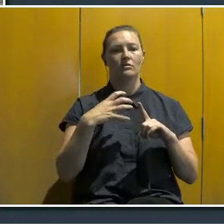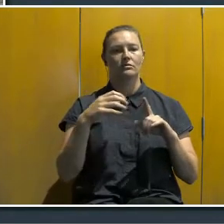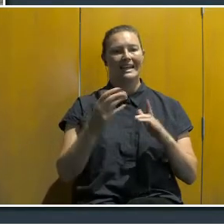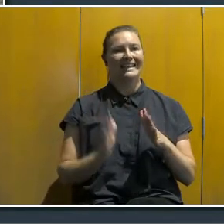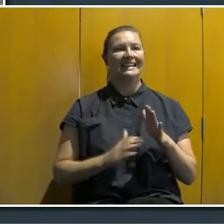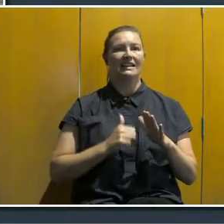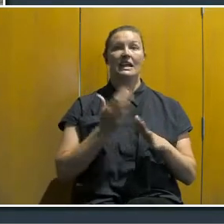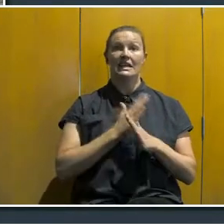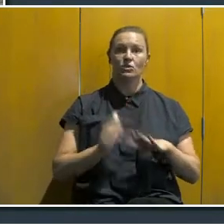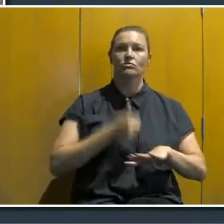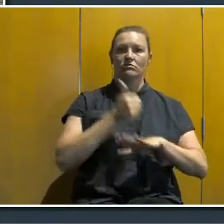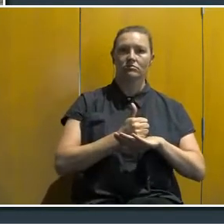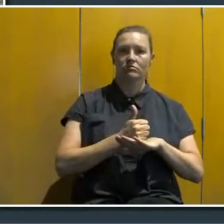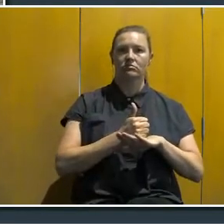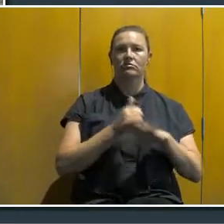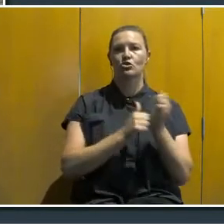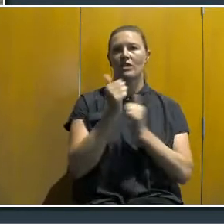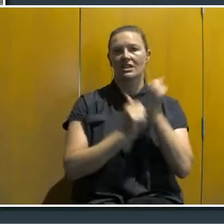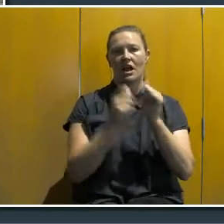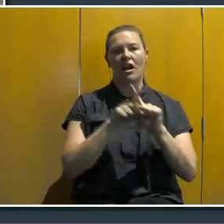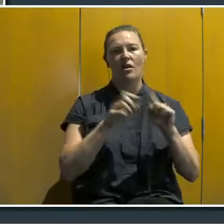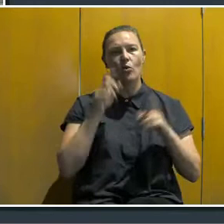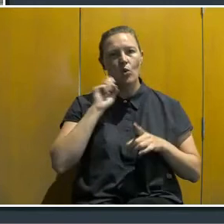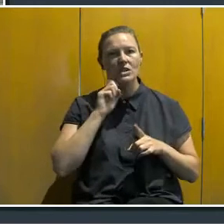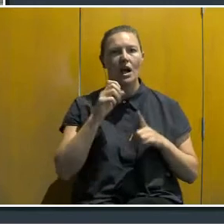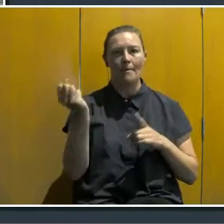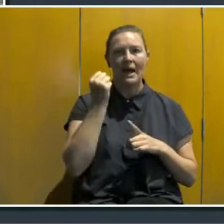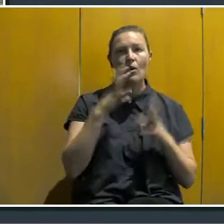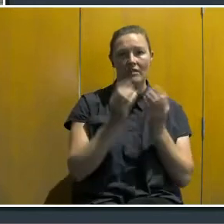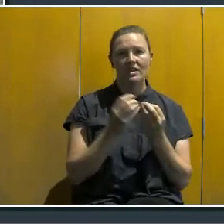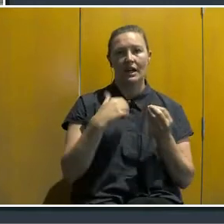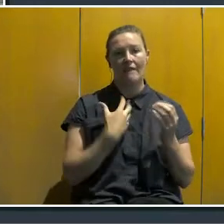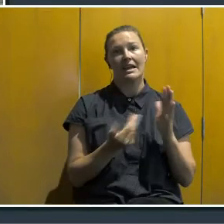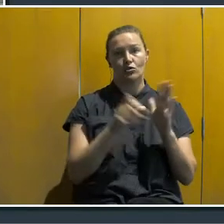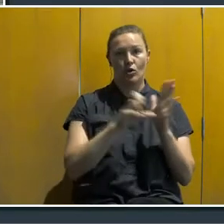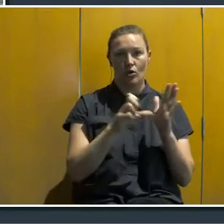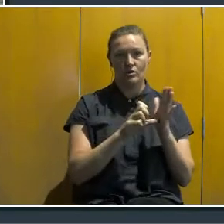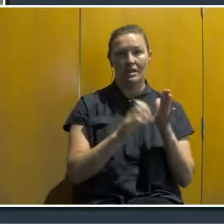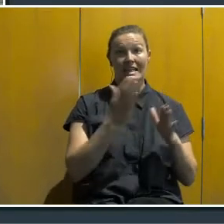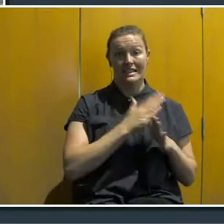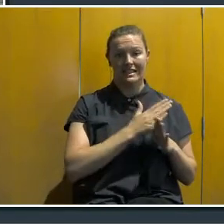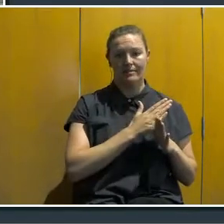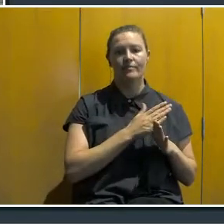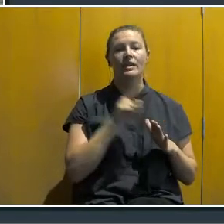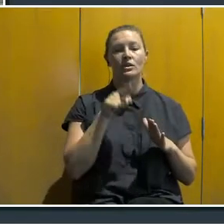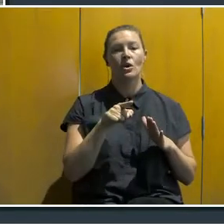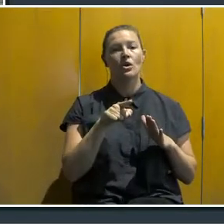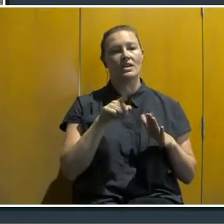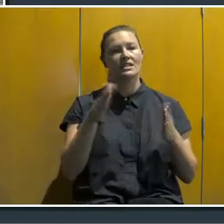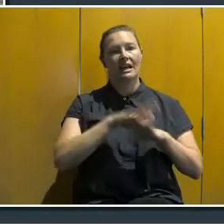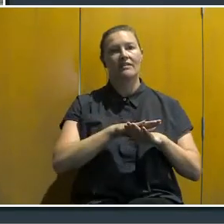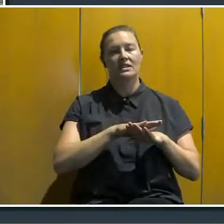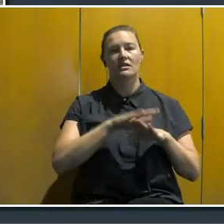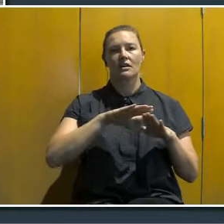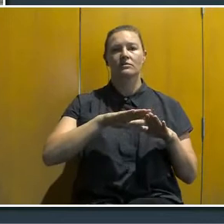around septic, power and water supplies, etc. Esk Hills encompasses 53 properties at the top of Hill Road between